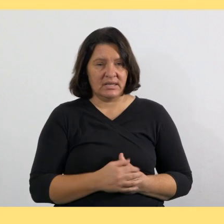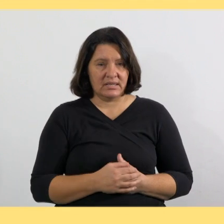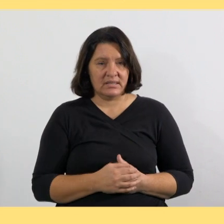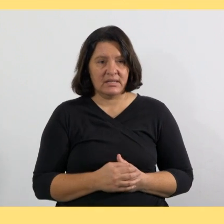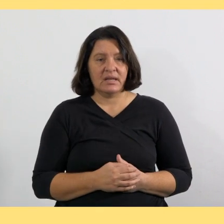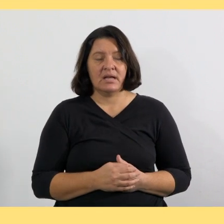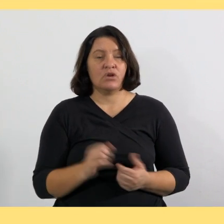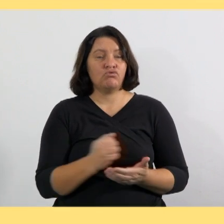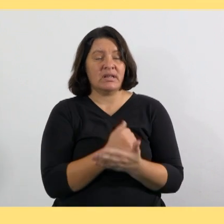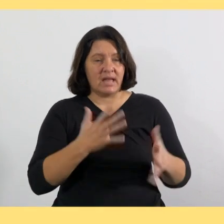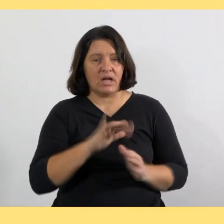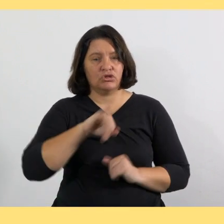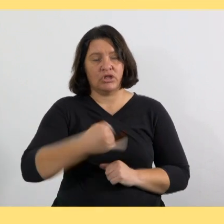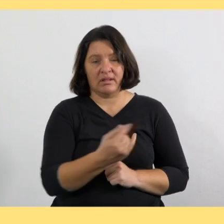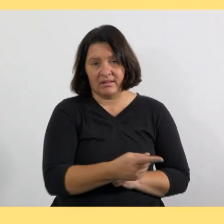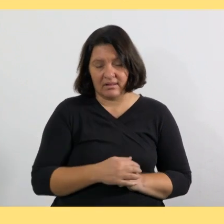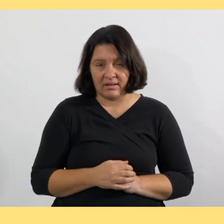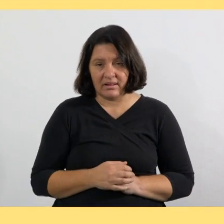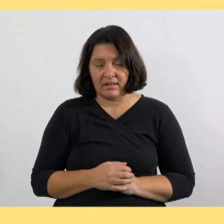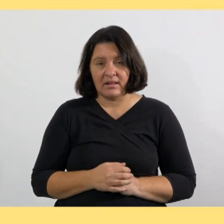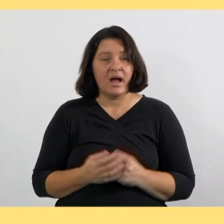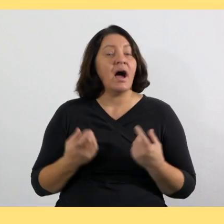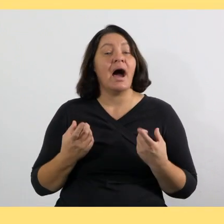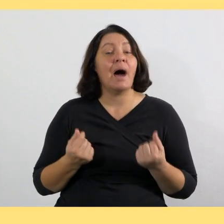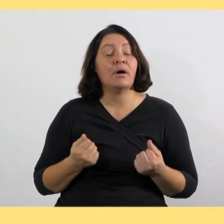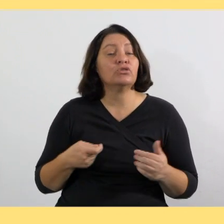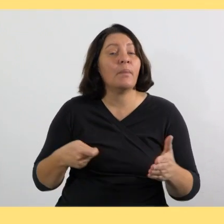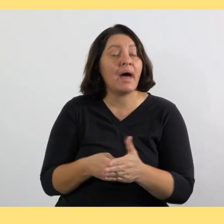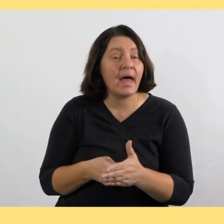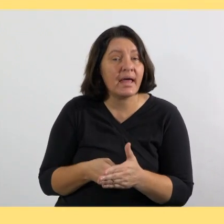journal. How much did we purchase?